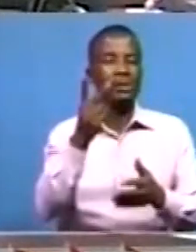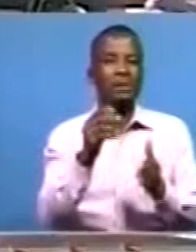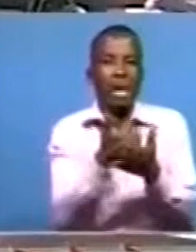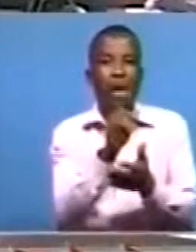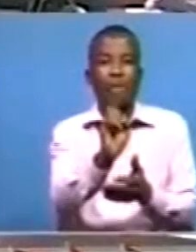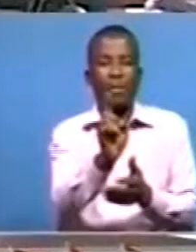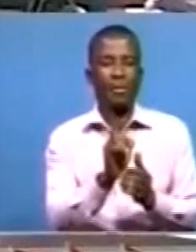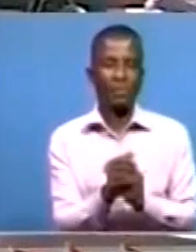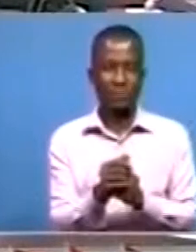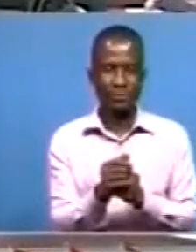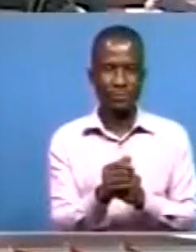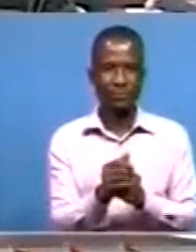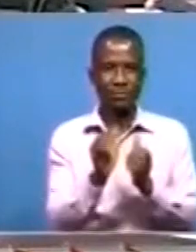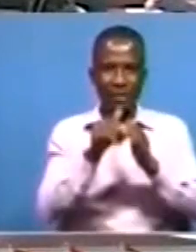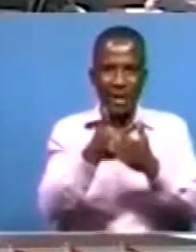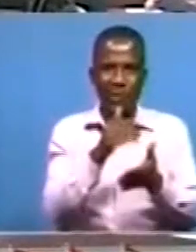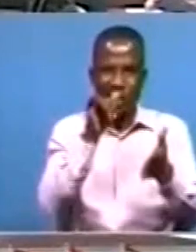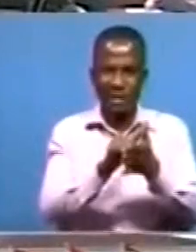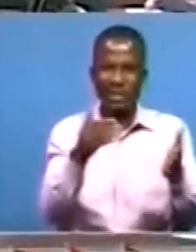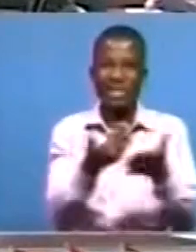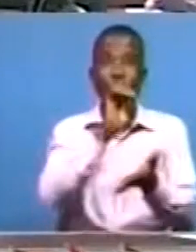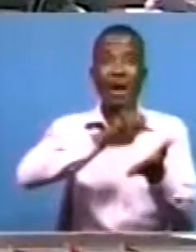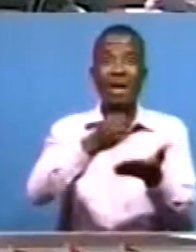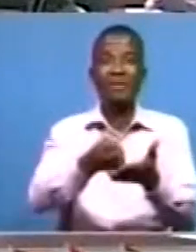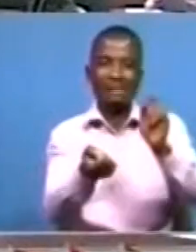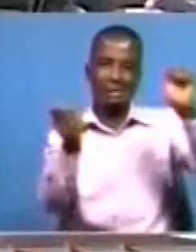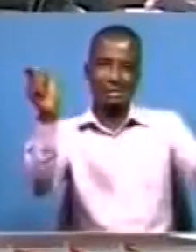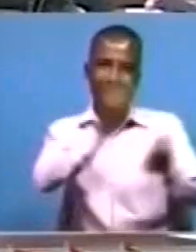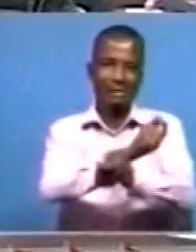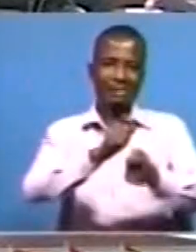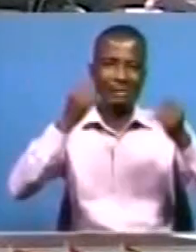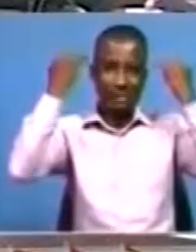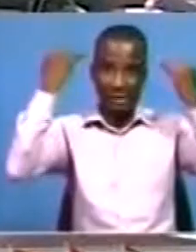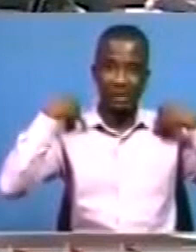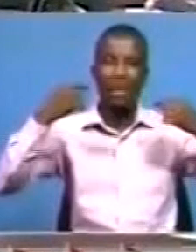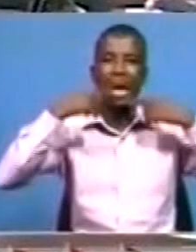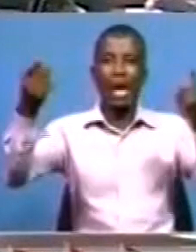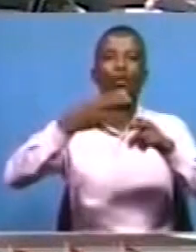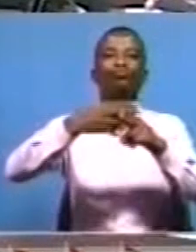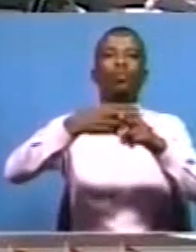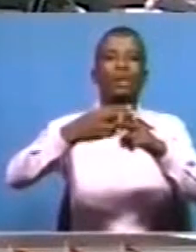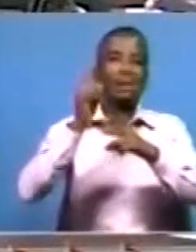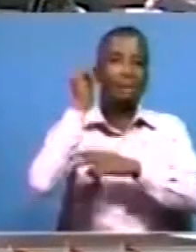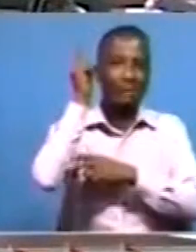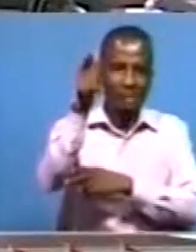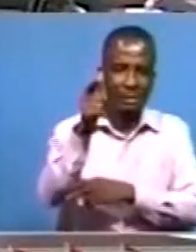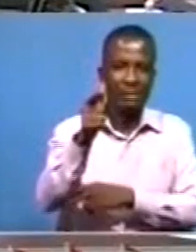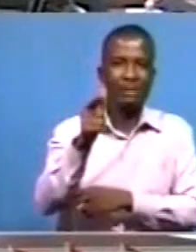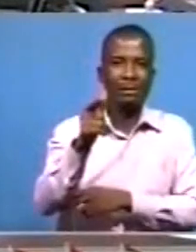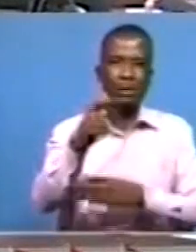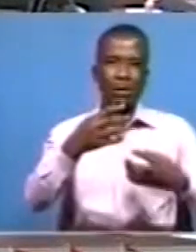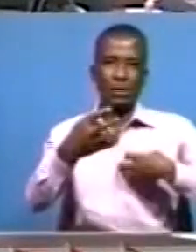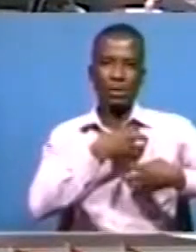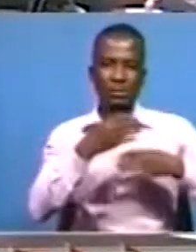proposed witness is to testify on, and how that new evidence can change a judgment that is yet to be given. Counsel